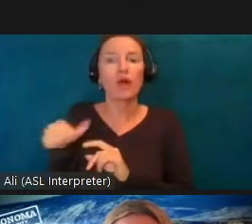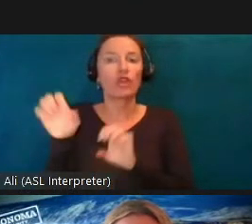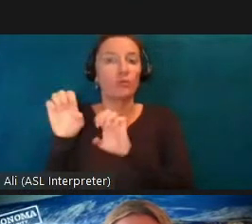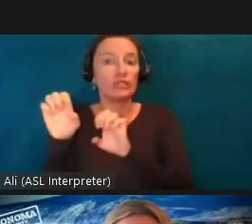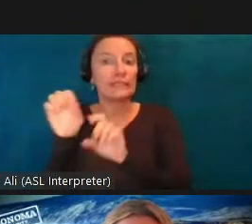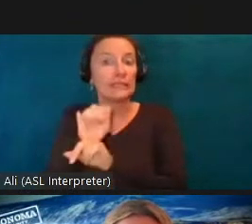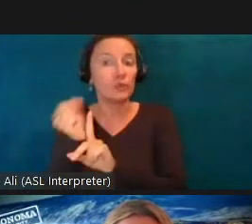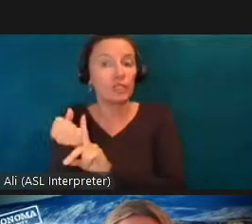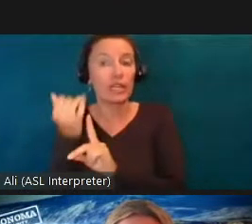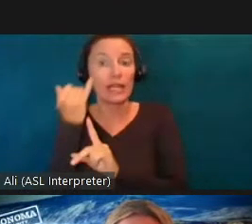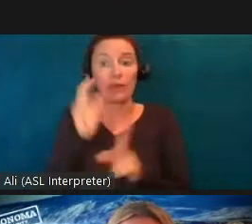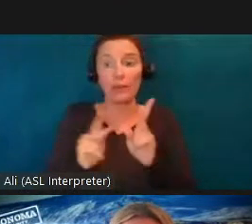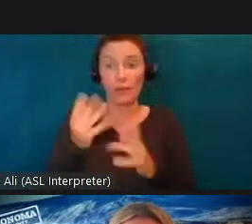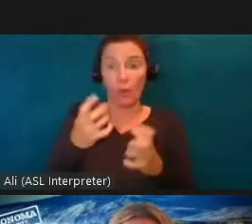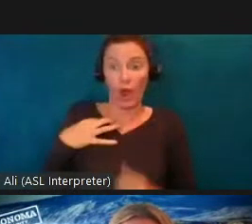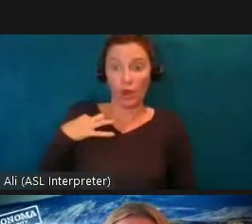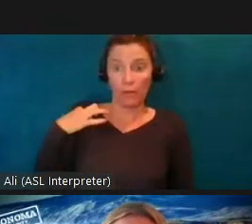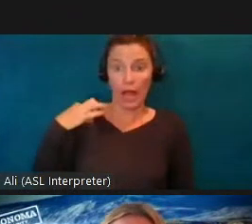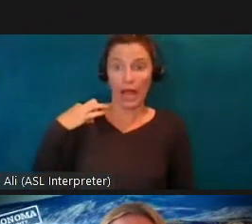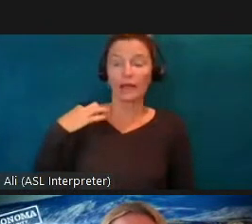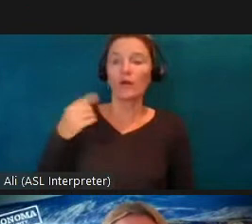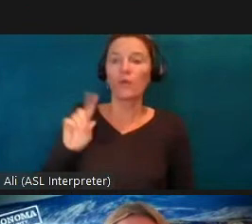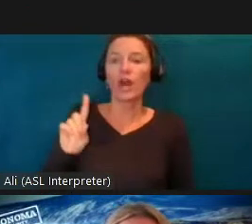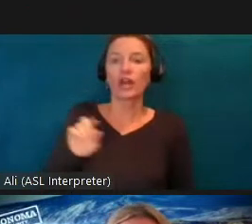apply, they can go to